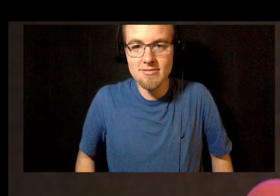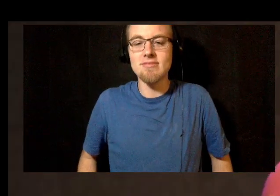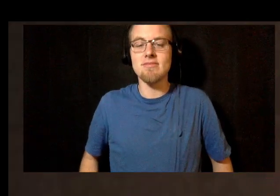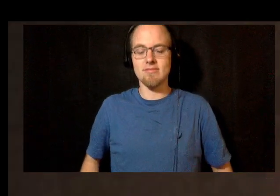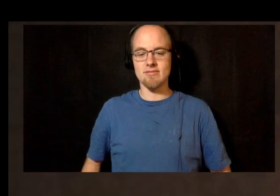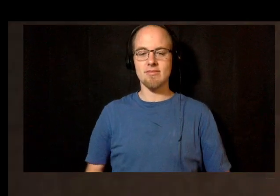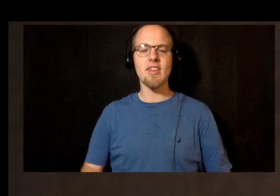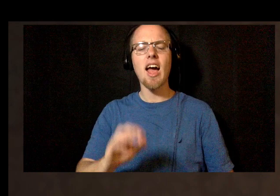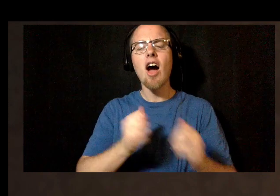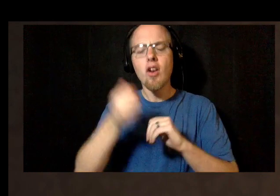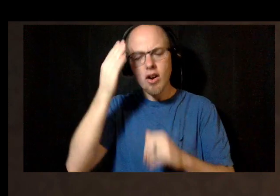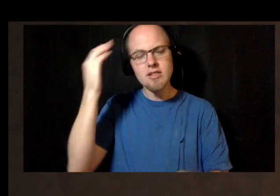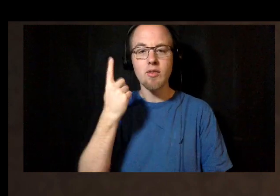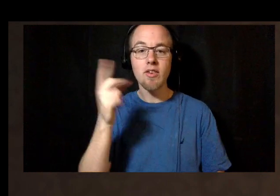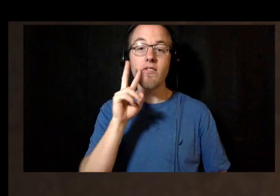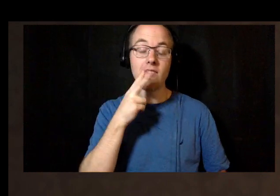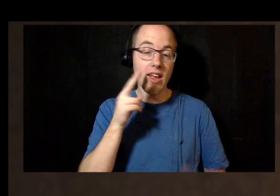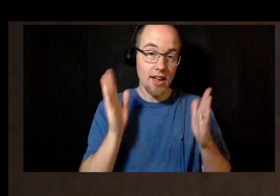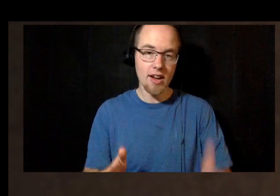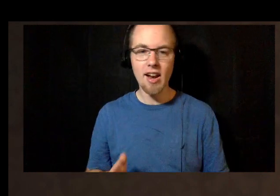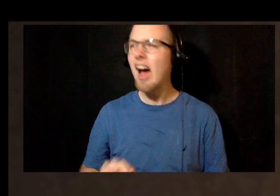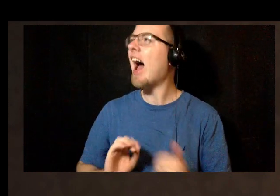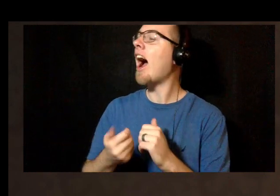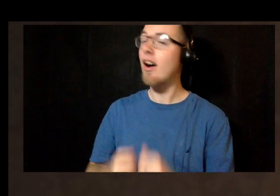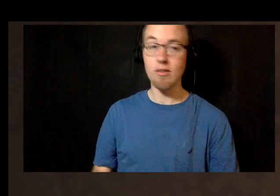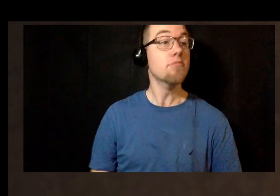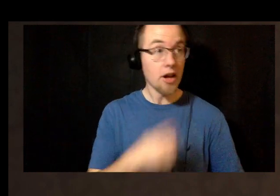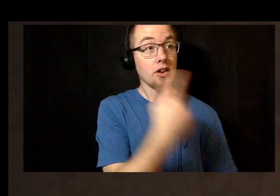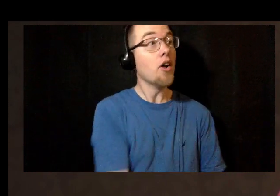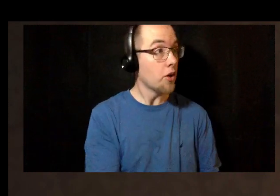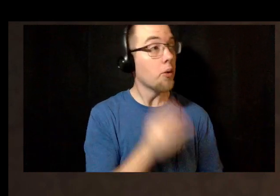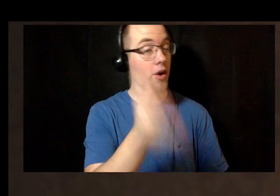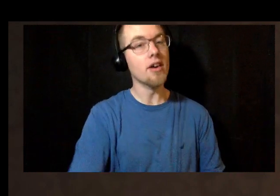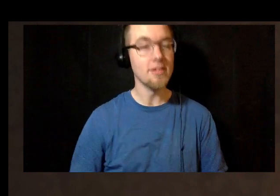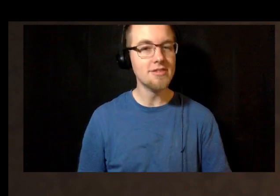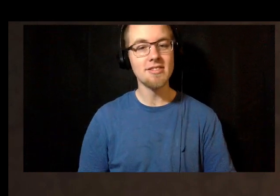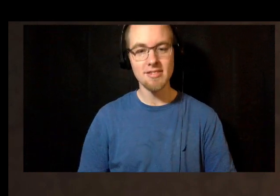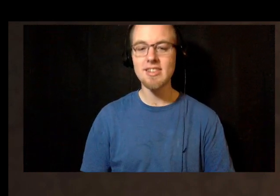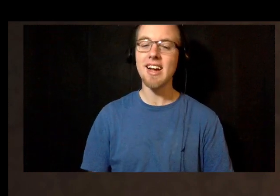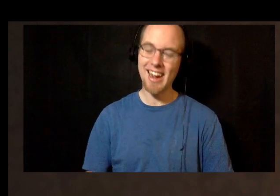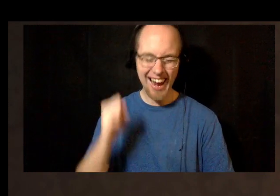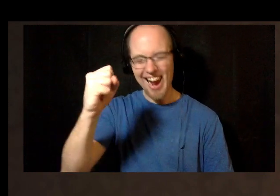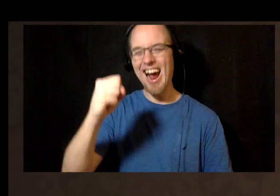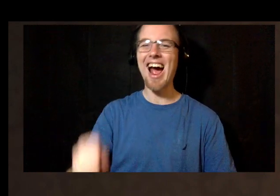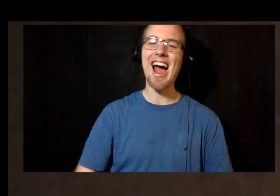How do you know if someone's vegan? They'll tell you, yes.